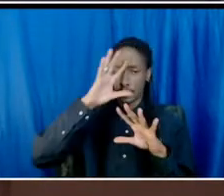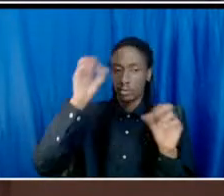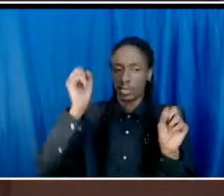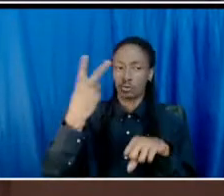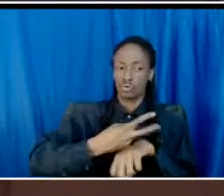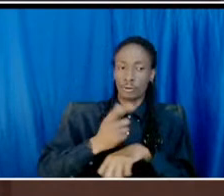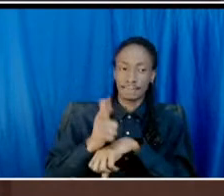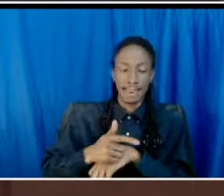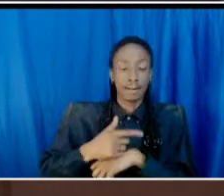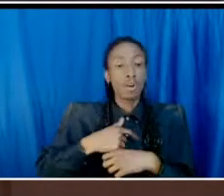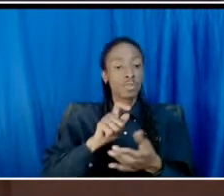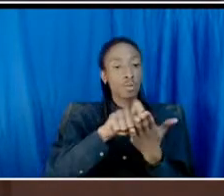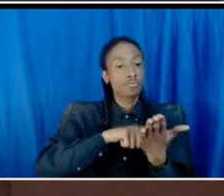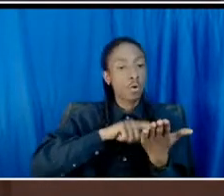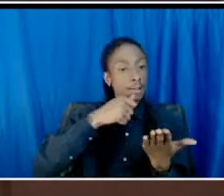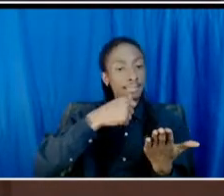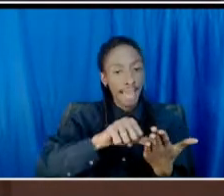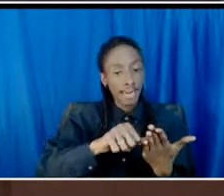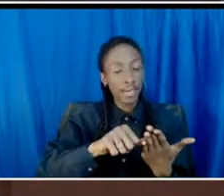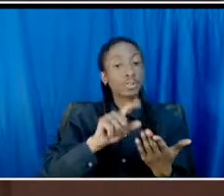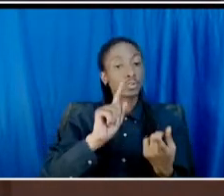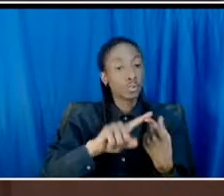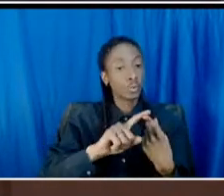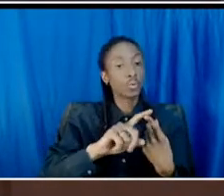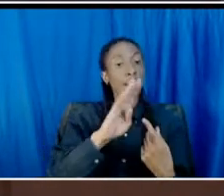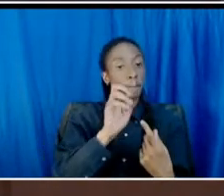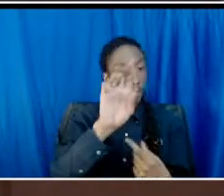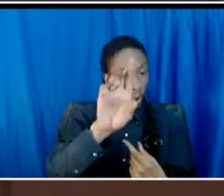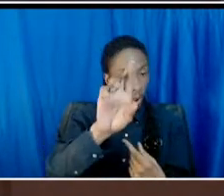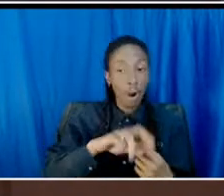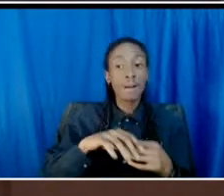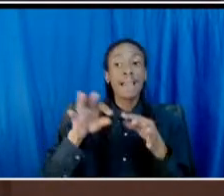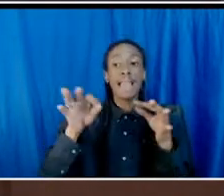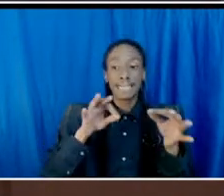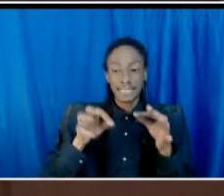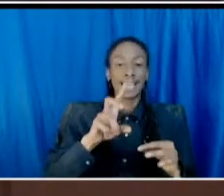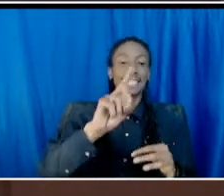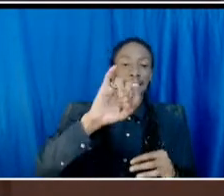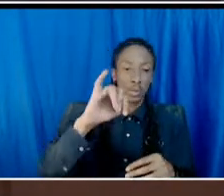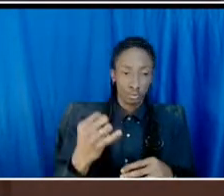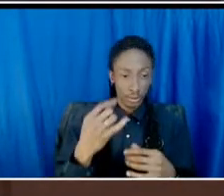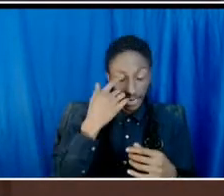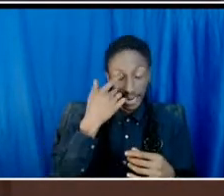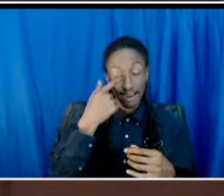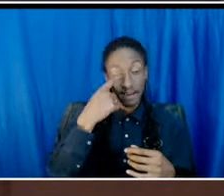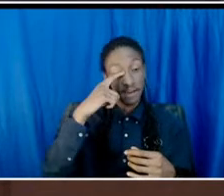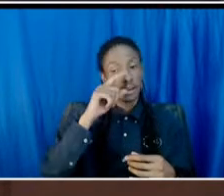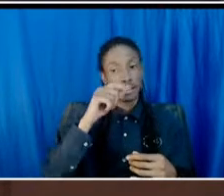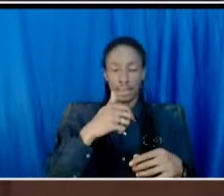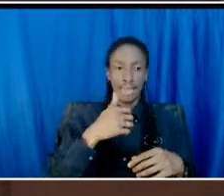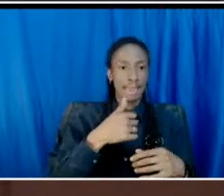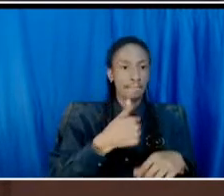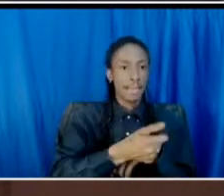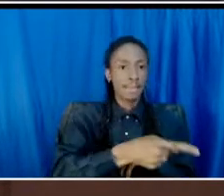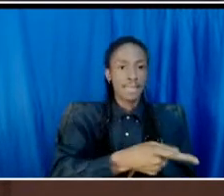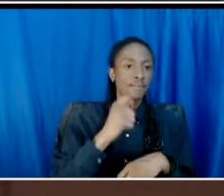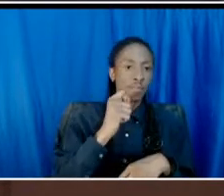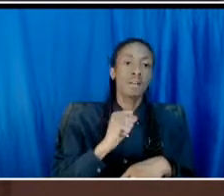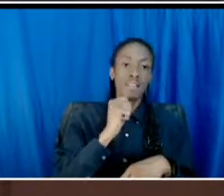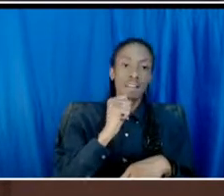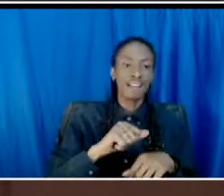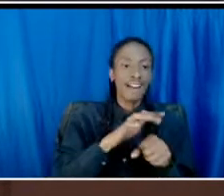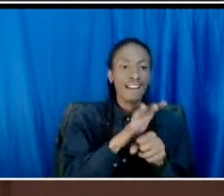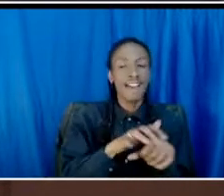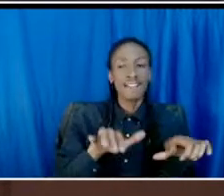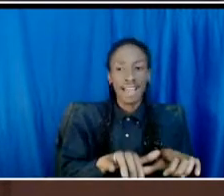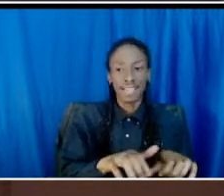General Barr laying into the Justice Department for a, quote, shocking lack of action in investigating the claims of election